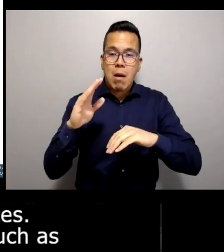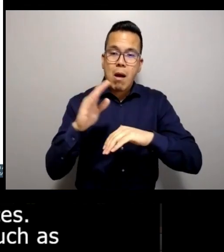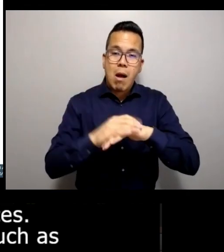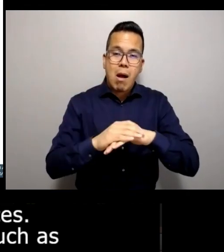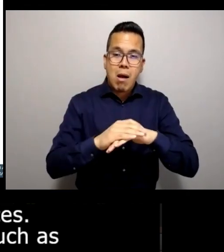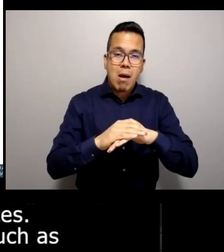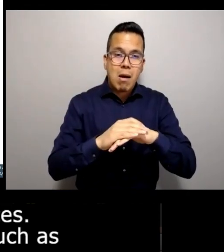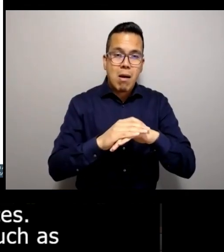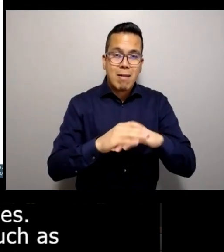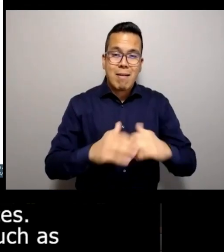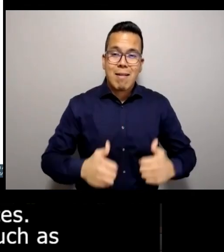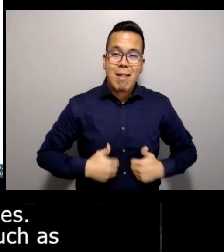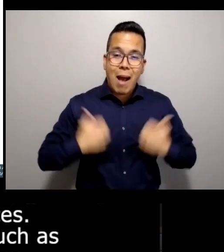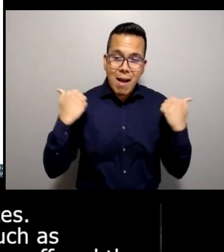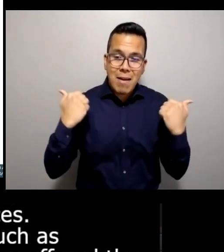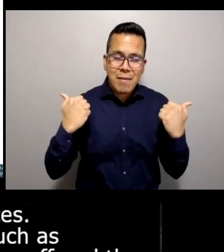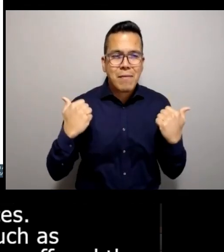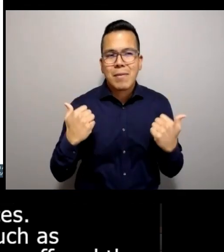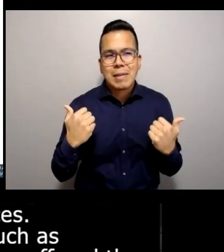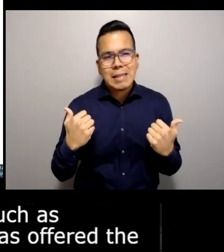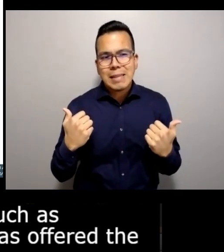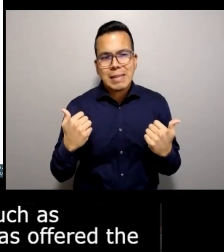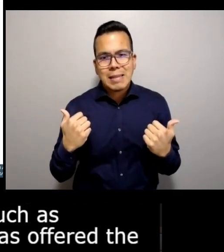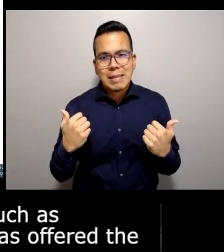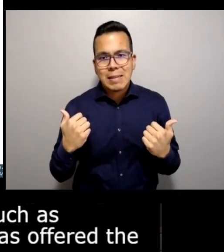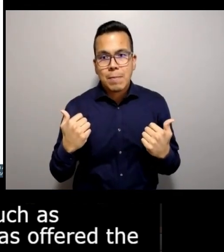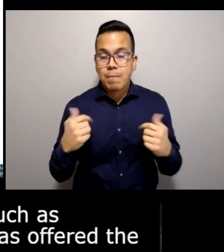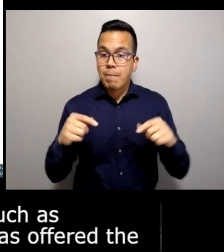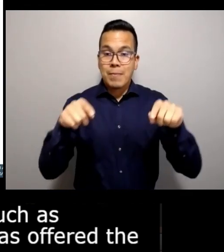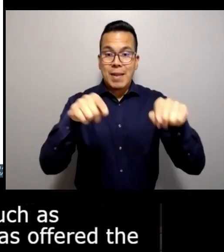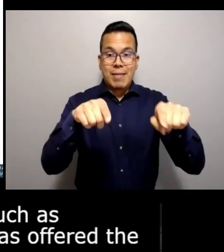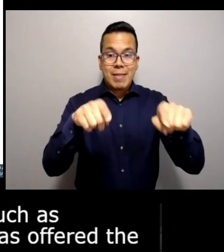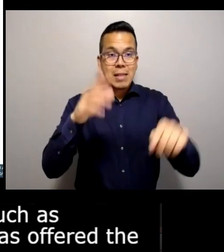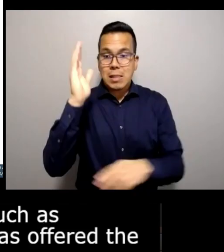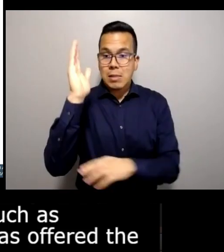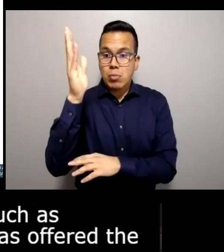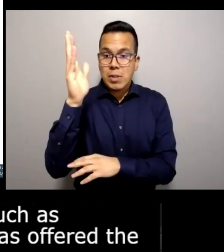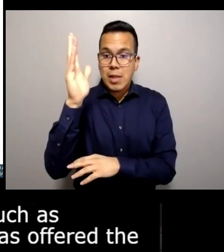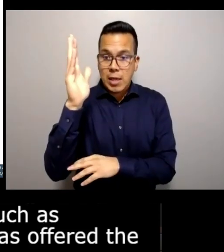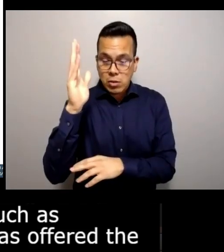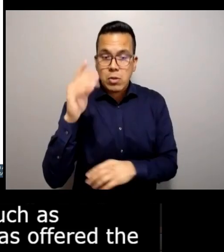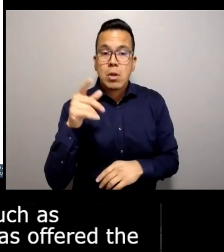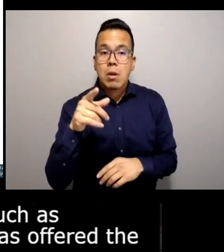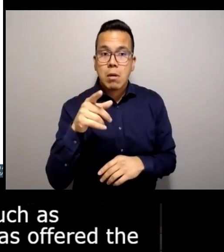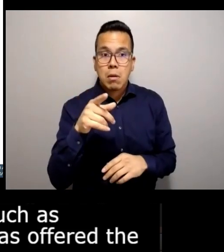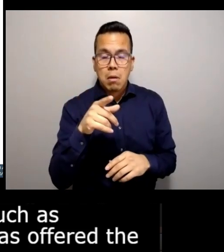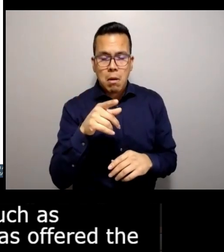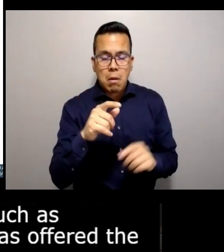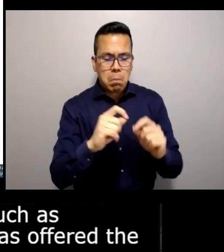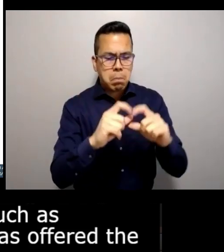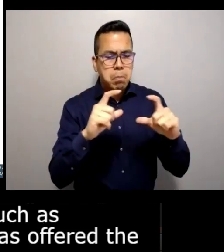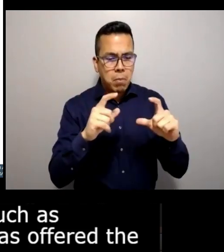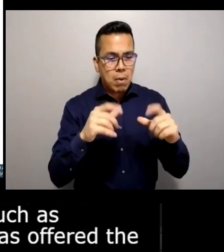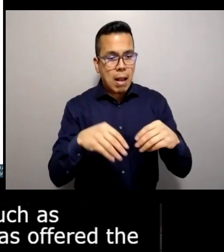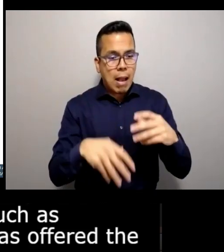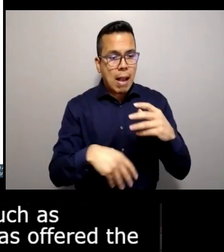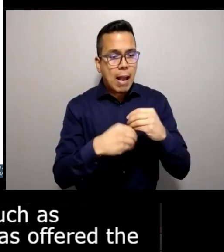was offered the ability to add captioning to it. Of course, skipped that since we